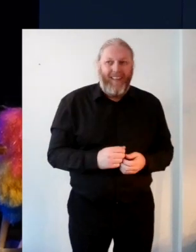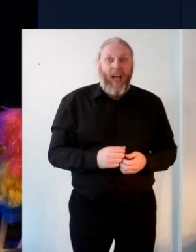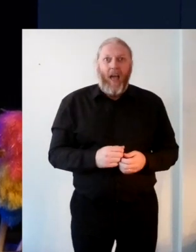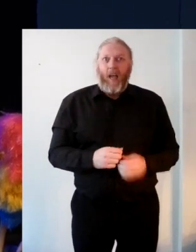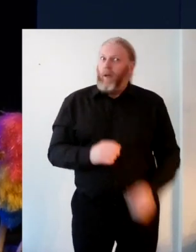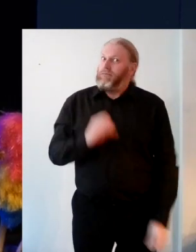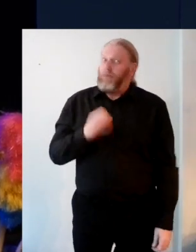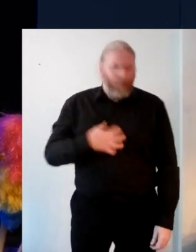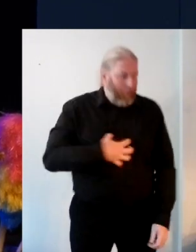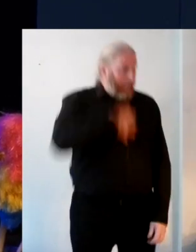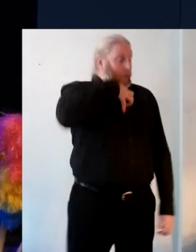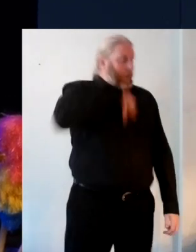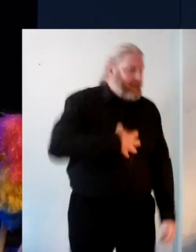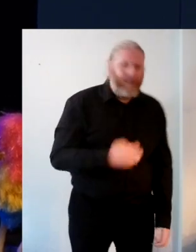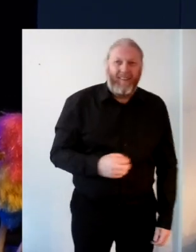Oh.